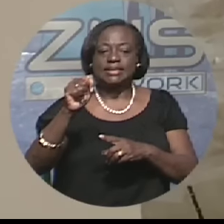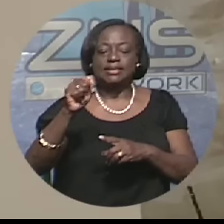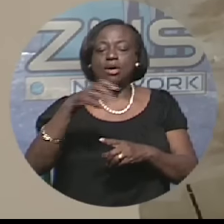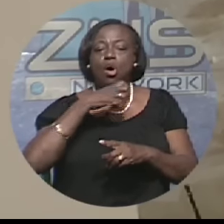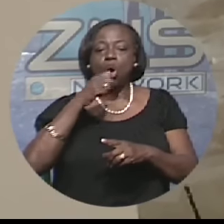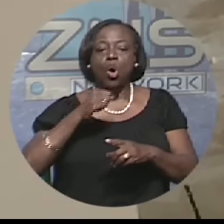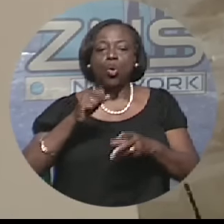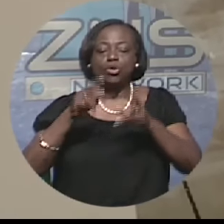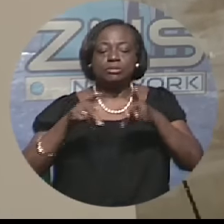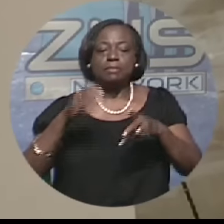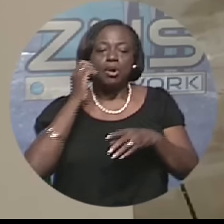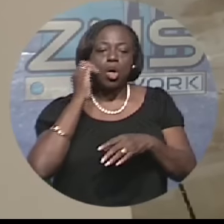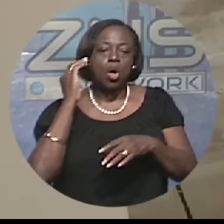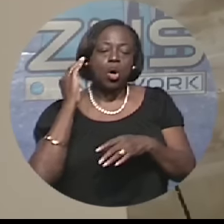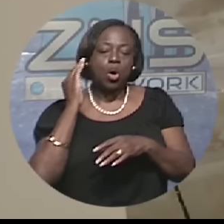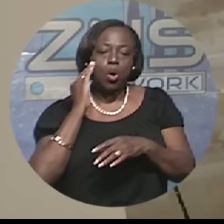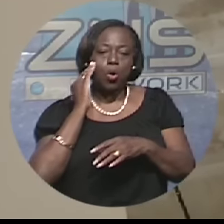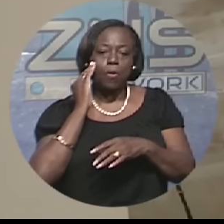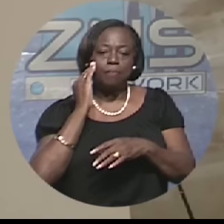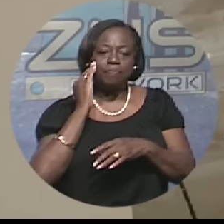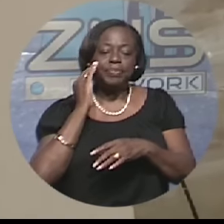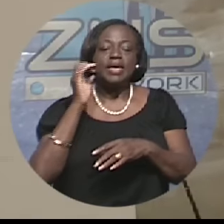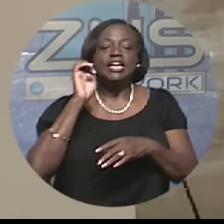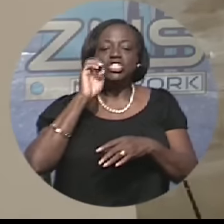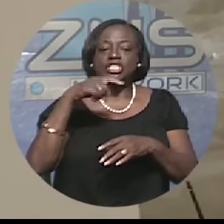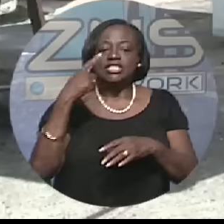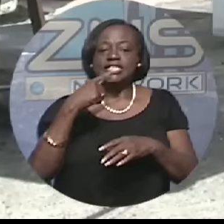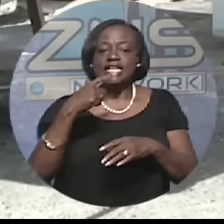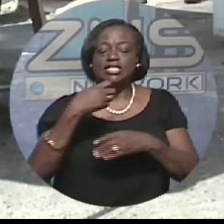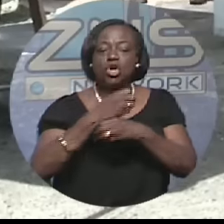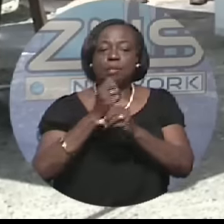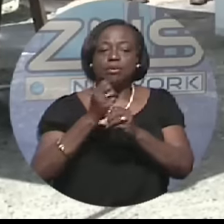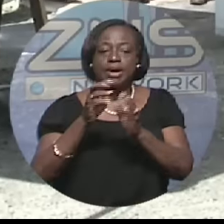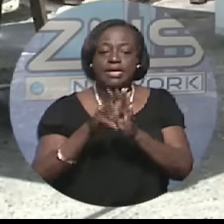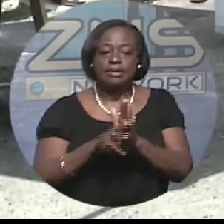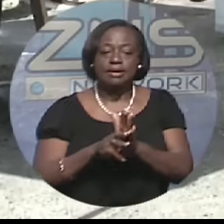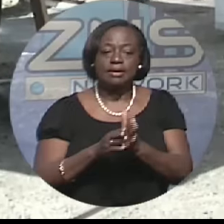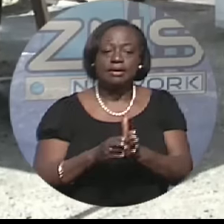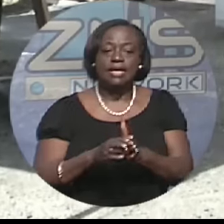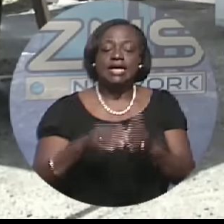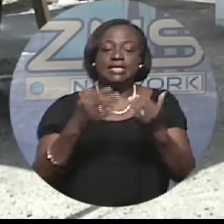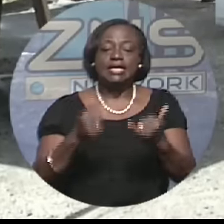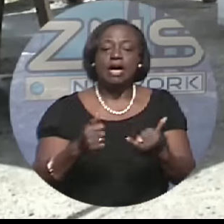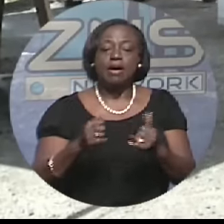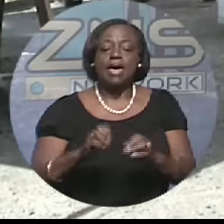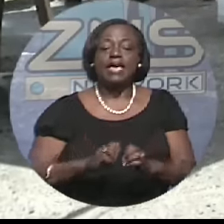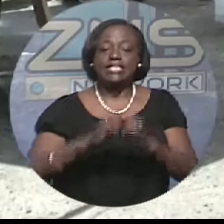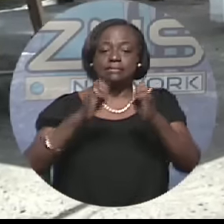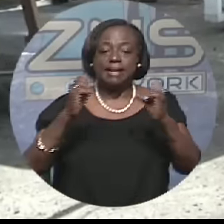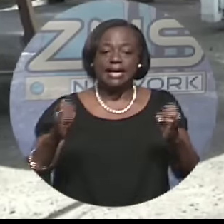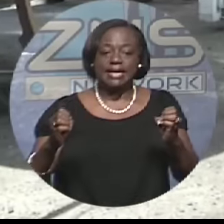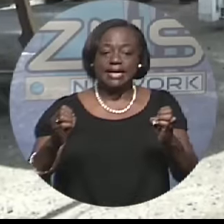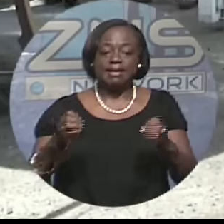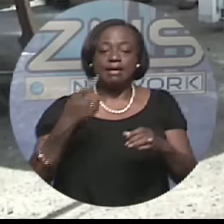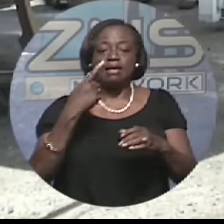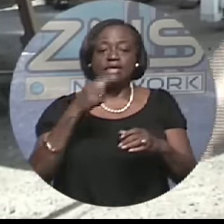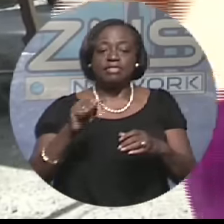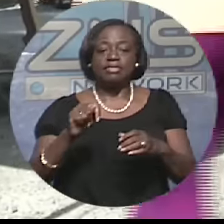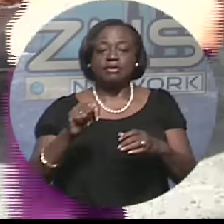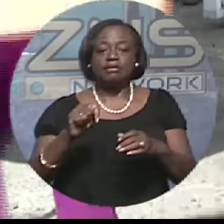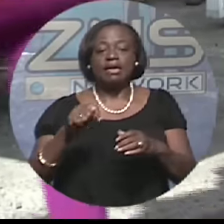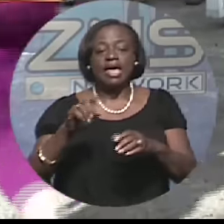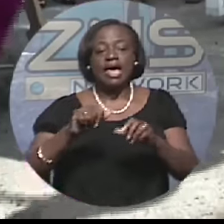community service projects. She noted that the operator of the home is in the process of expanding the facility, and she called on other civic or